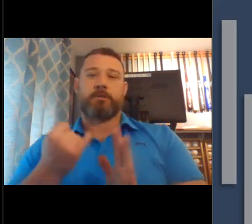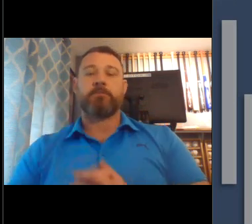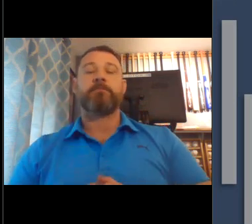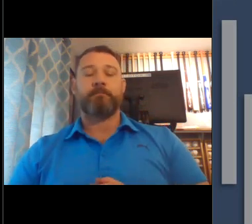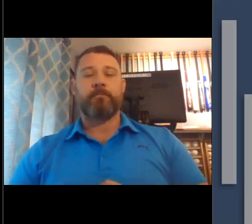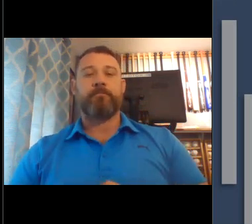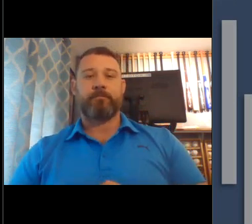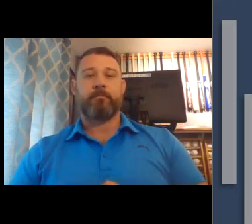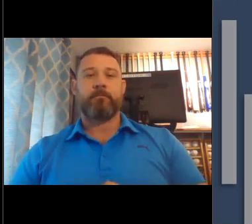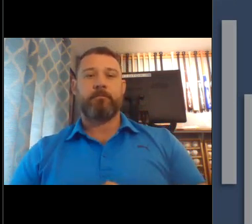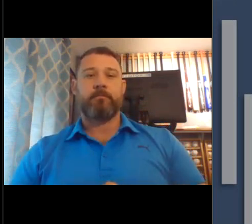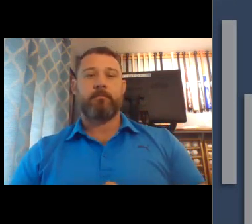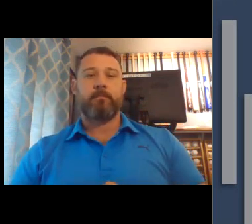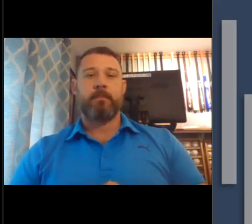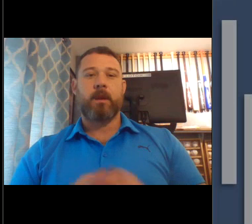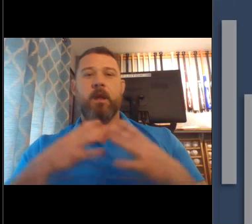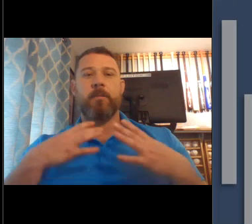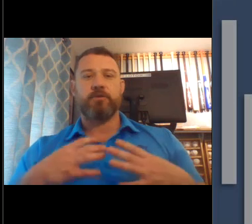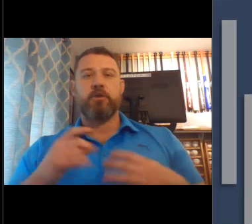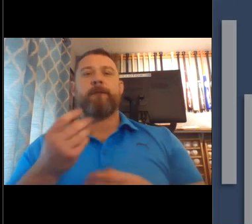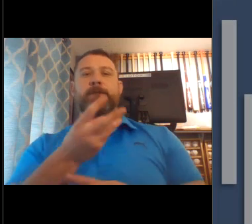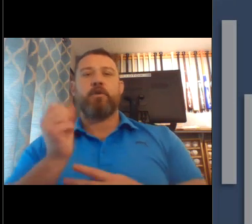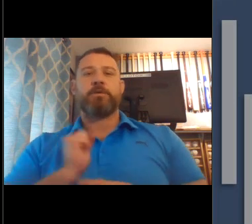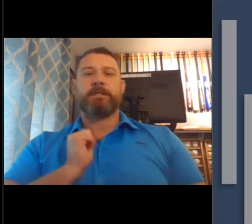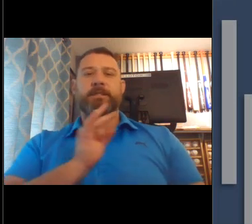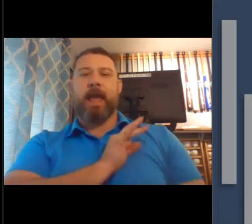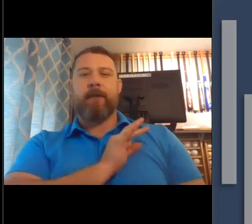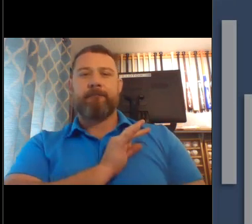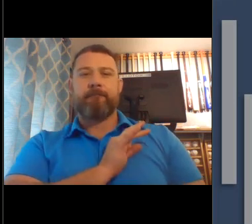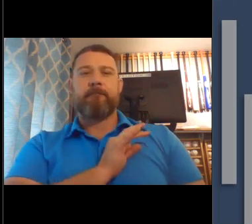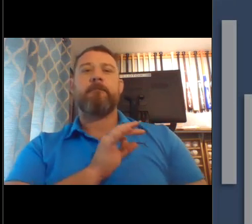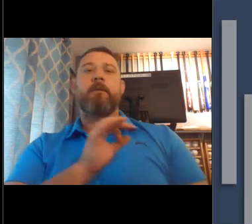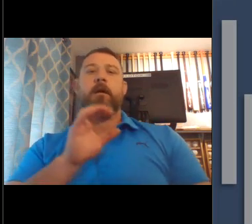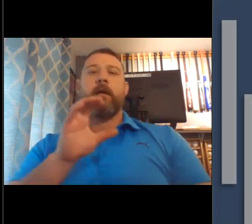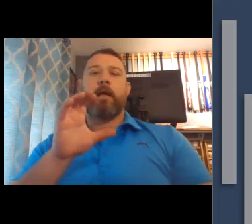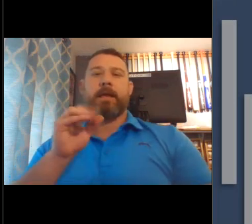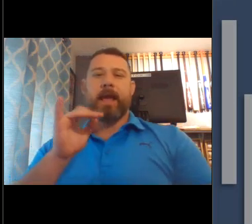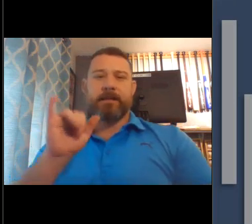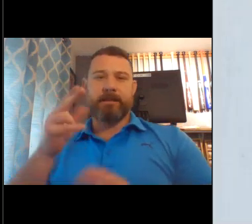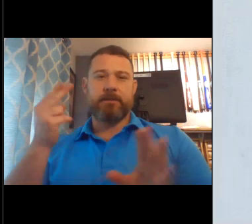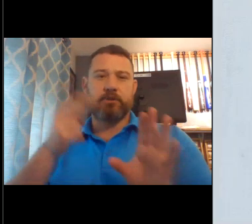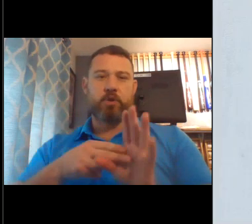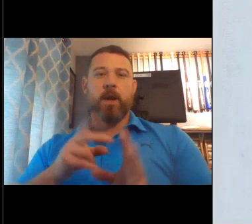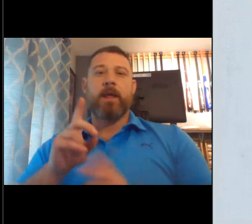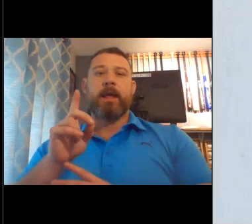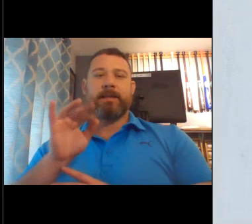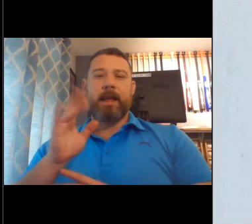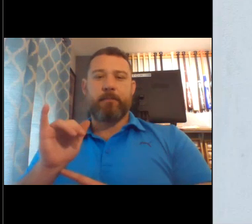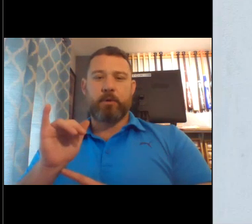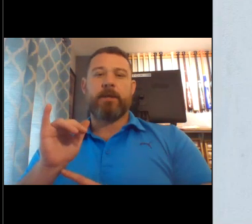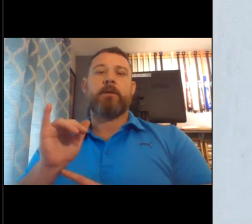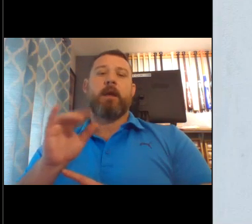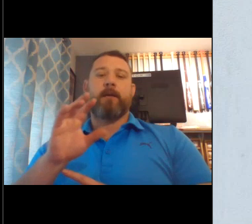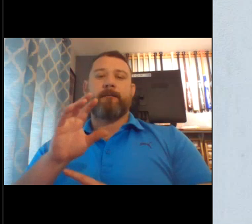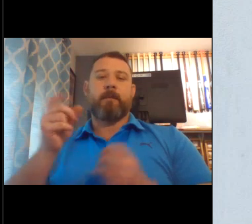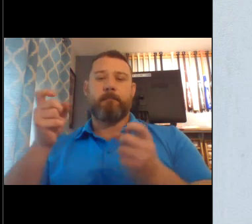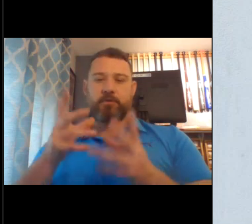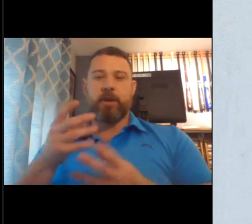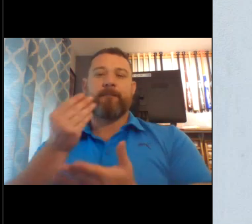Commissioners, I have a few staffing updates to report. Casey Handren has joined the Commission as our Deputy Director for Administration and Fiscal